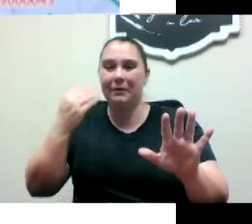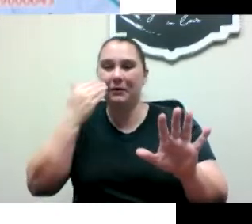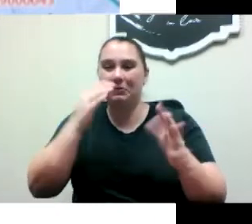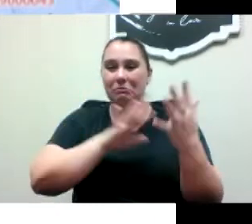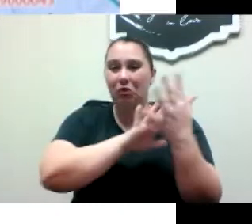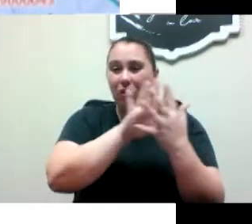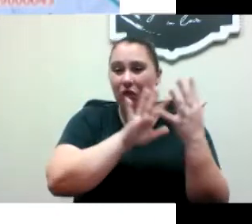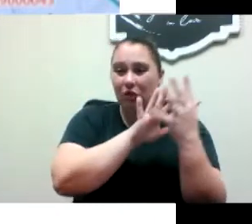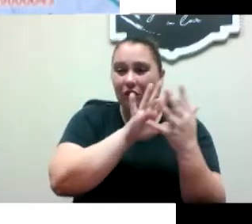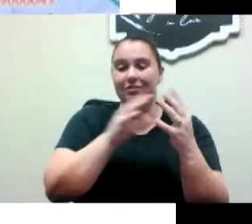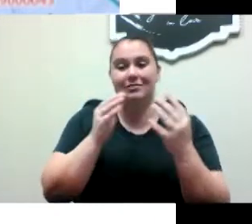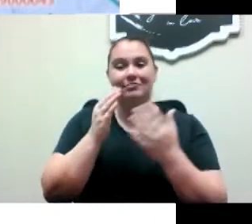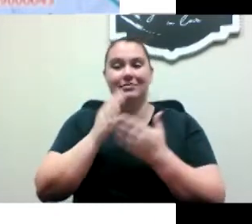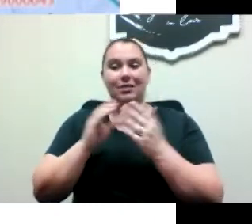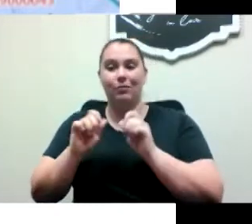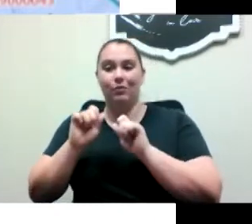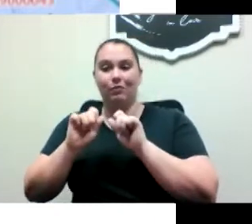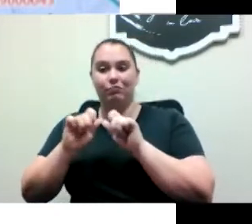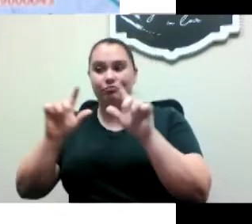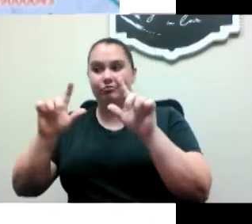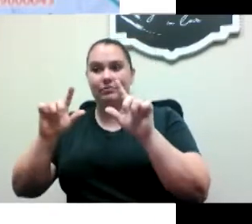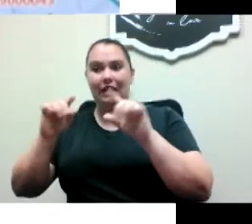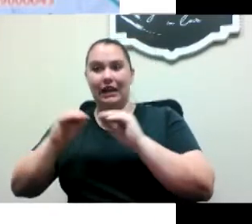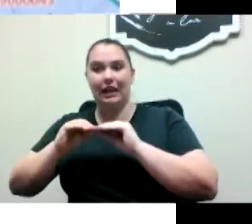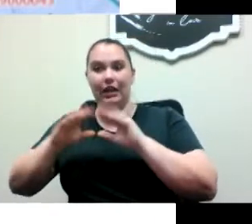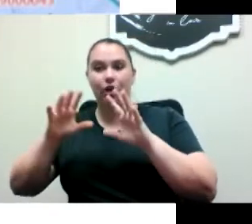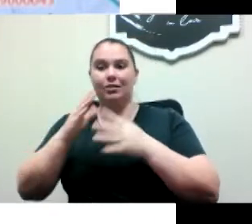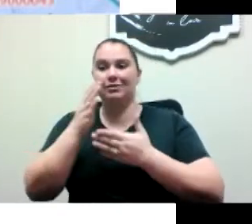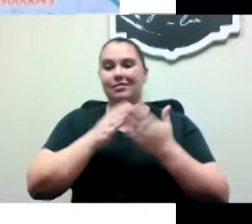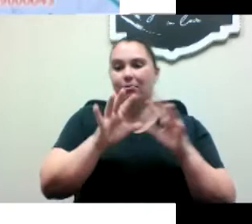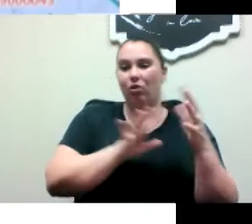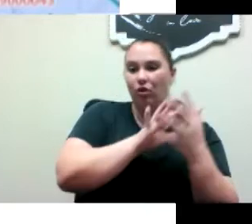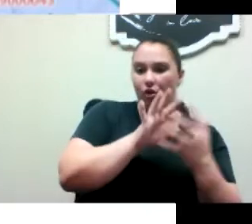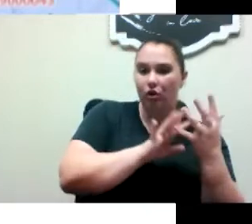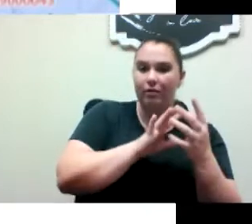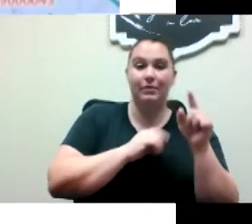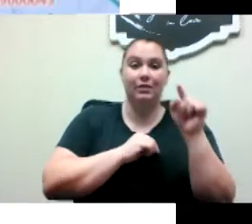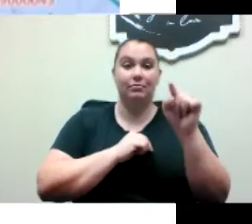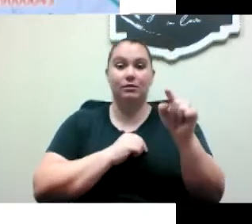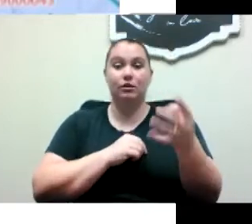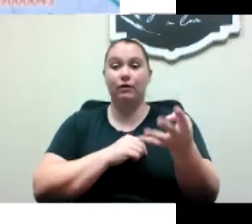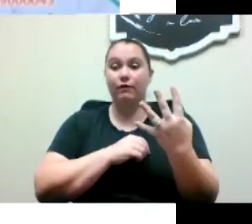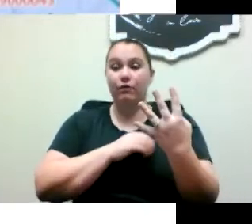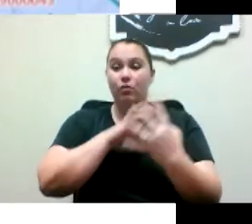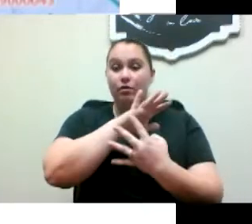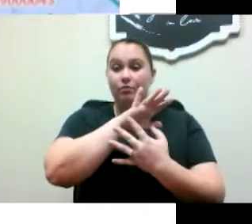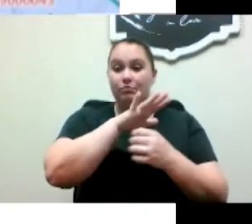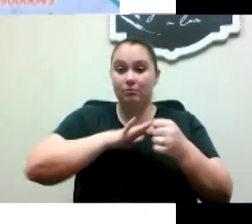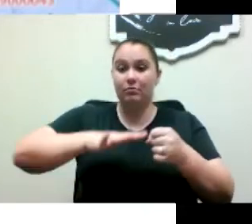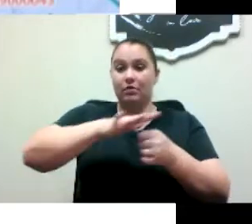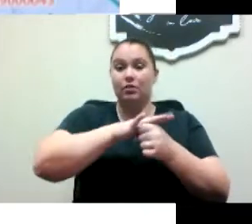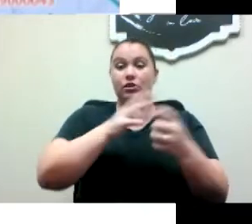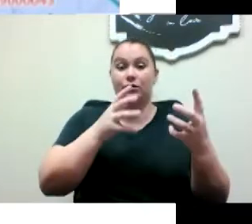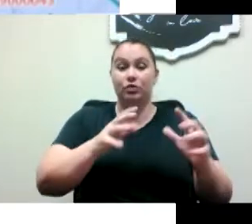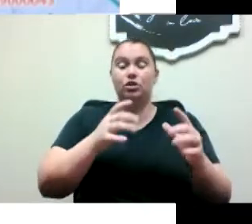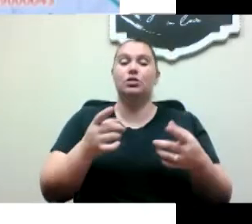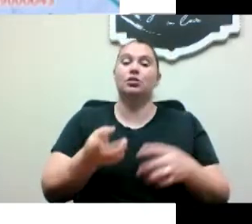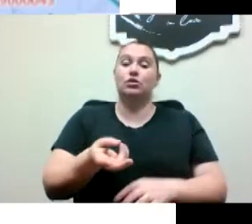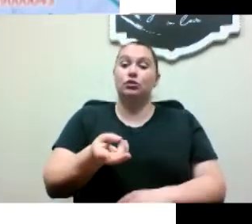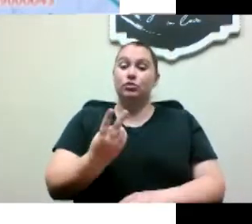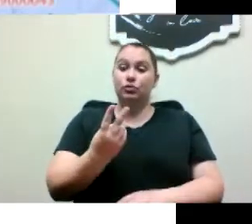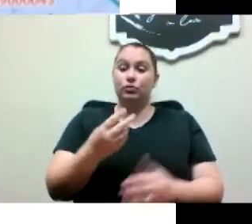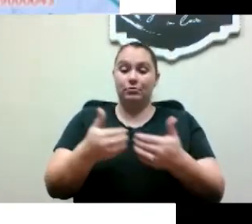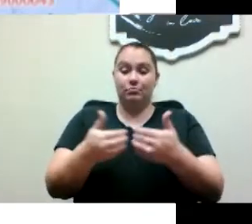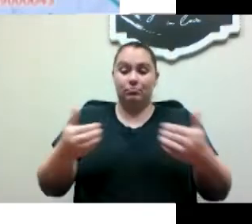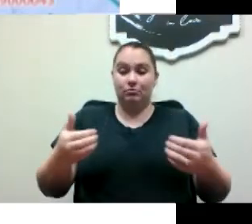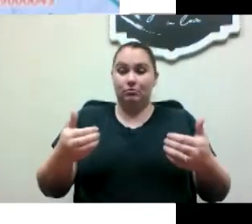and some come out clear, but these are the 3 of the 4 areas you saw before. The only difference between the 2 plans on reconstituting